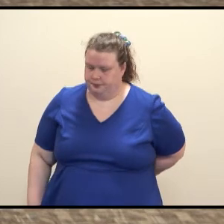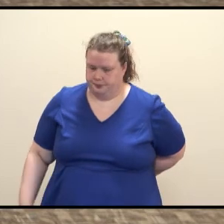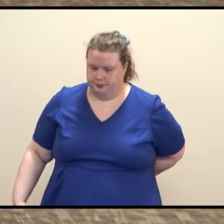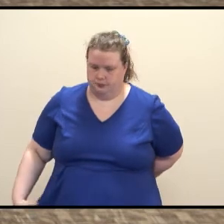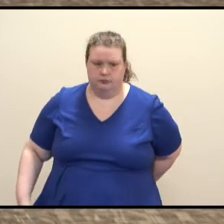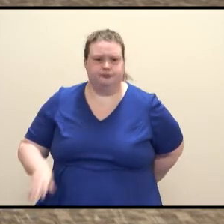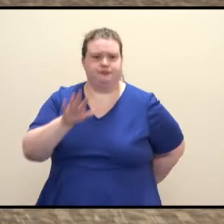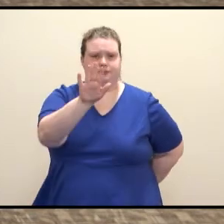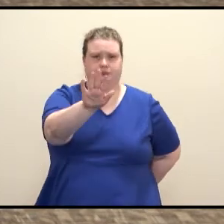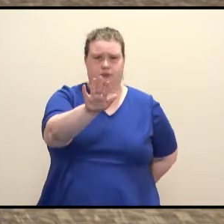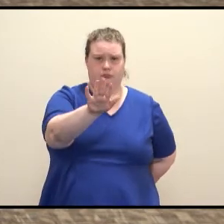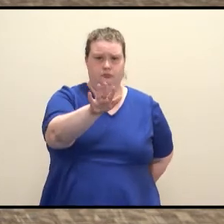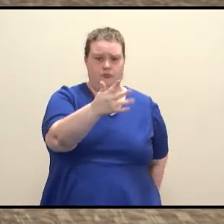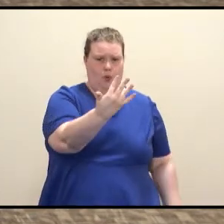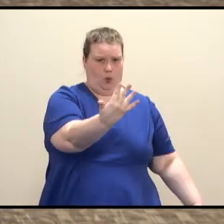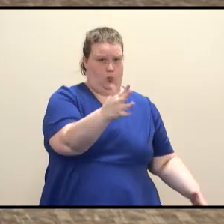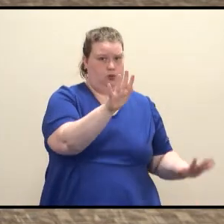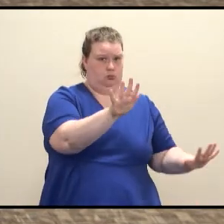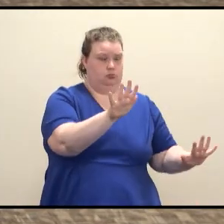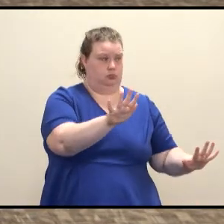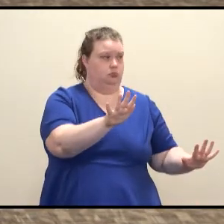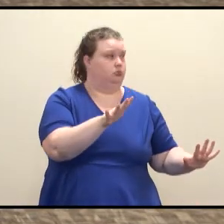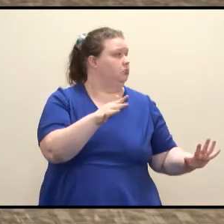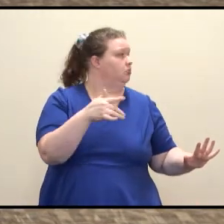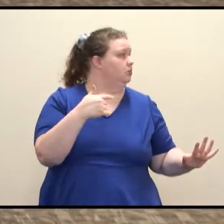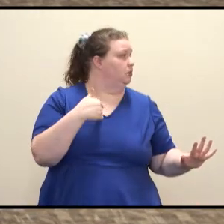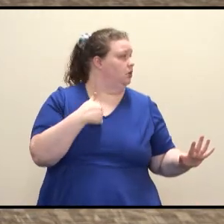Before you start, Mr. DeBeer,